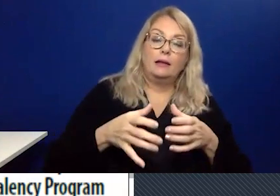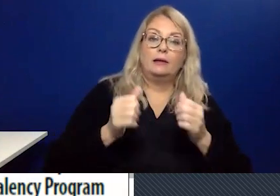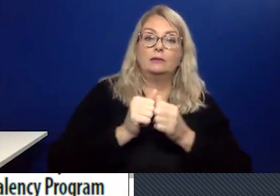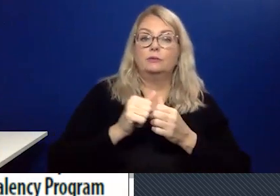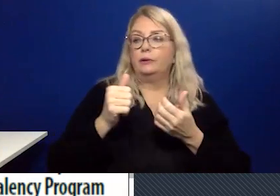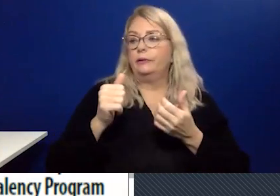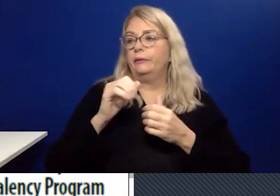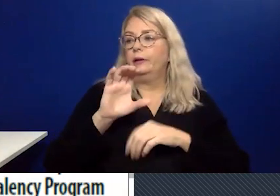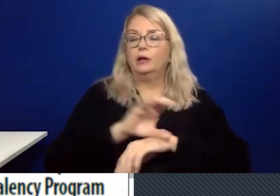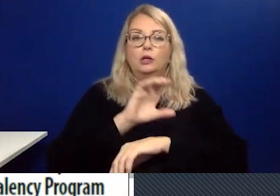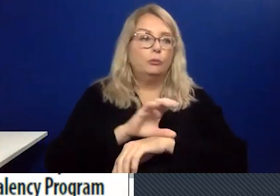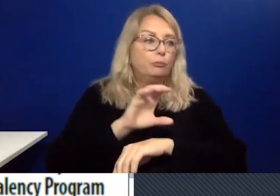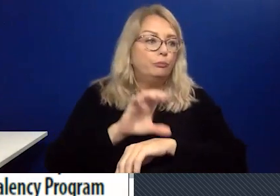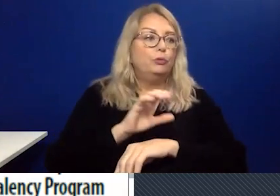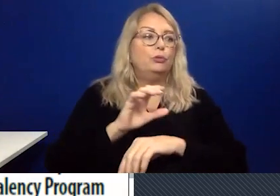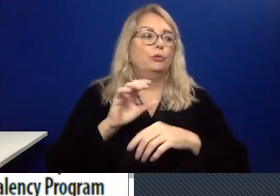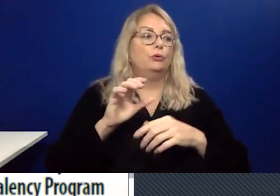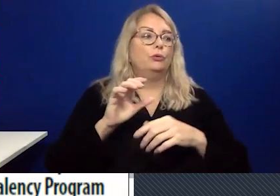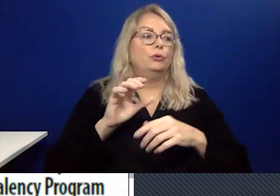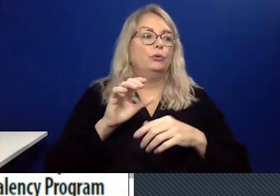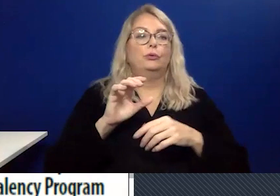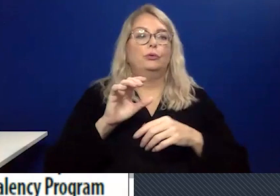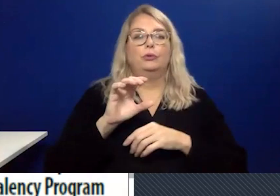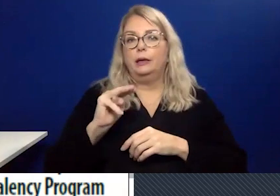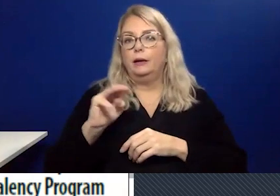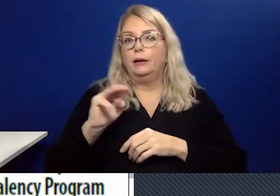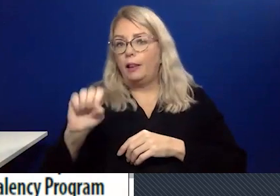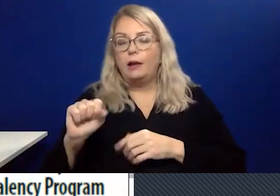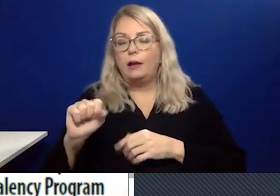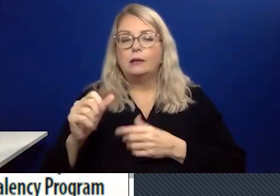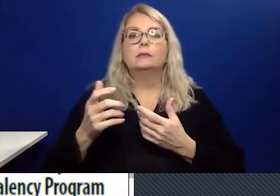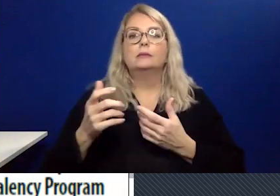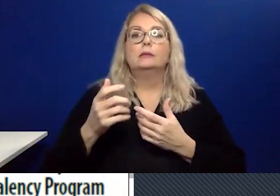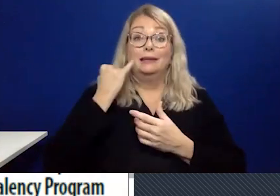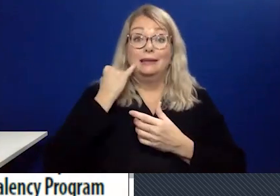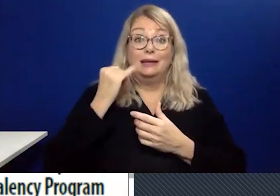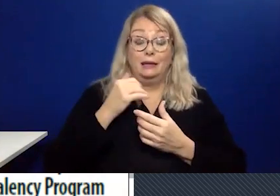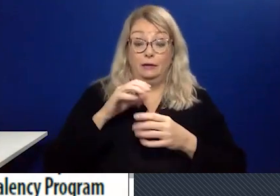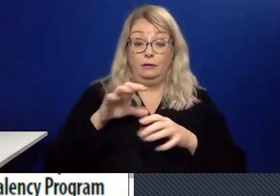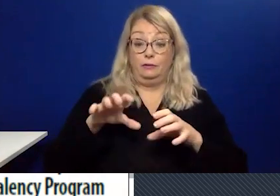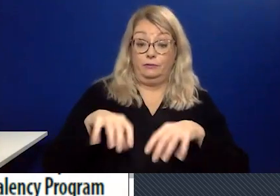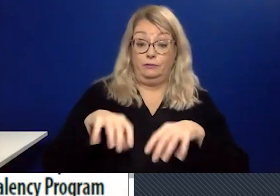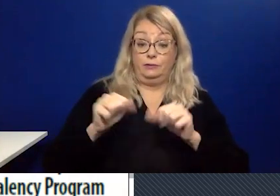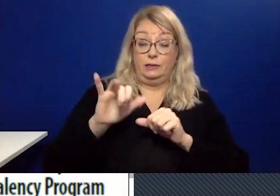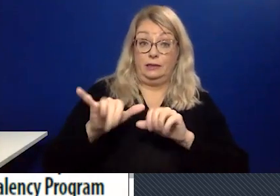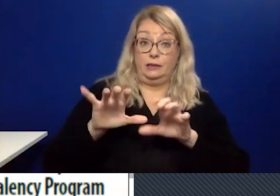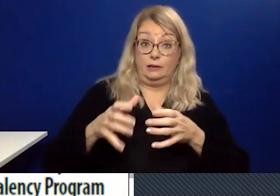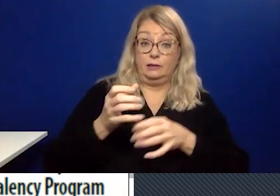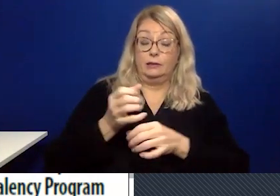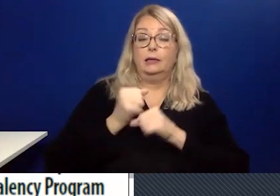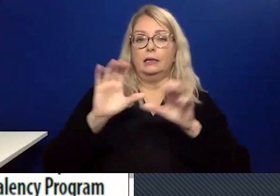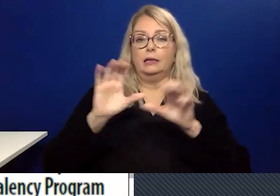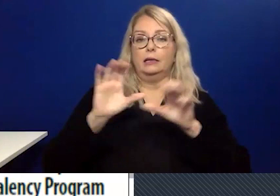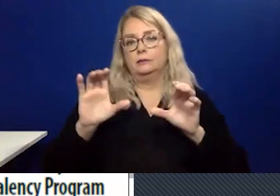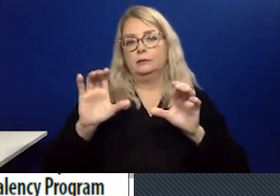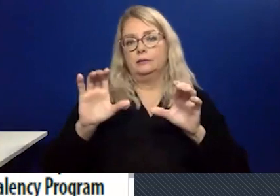computer literacy class. And when they do that, they get a certificate, college transition success certificate. So I